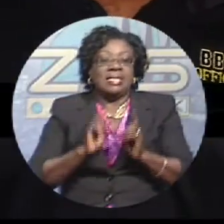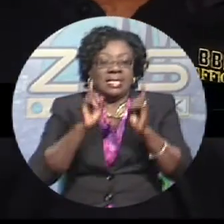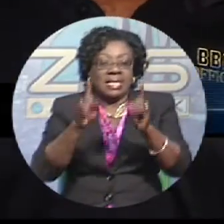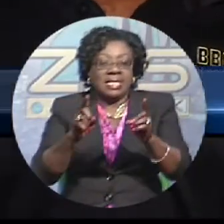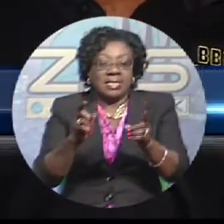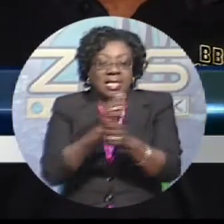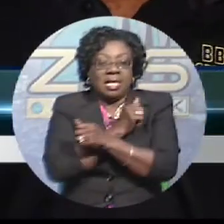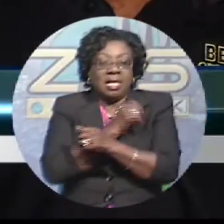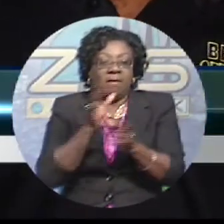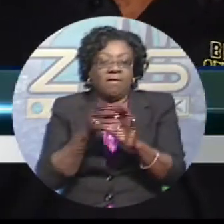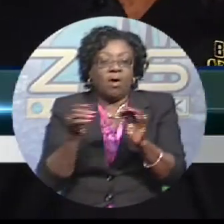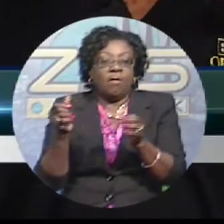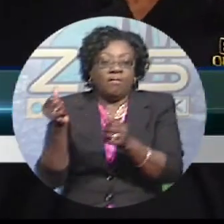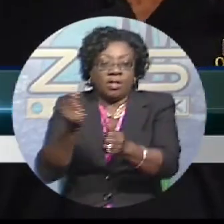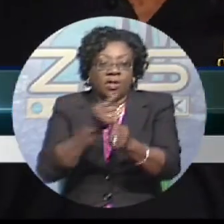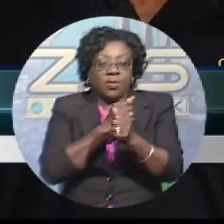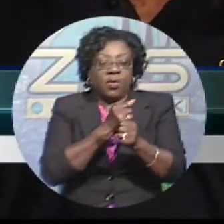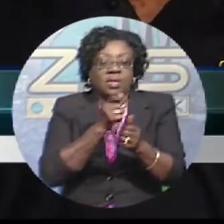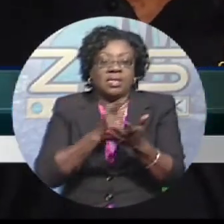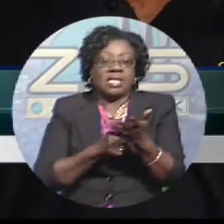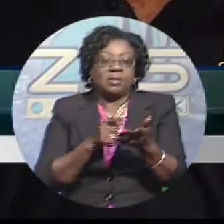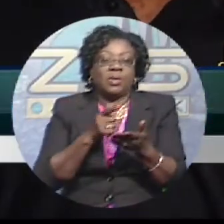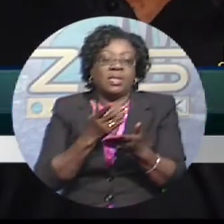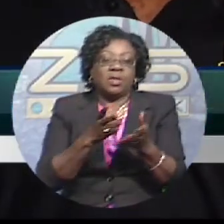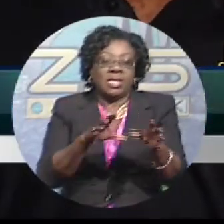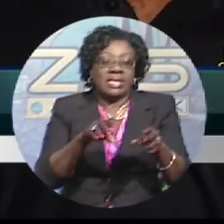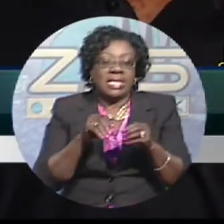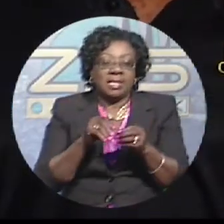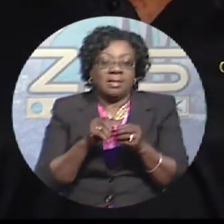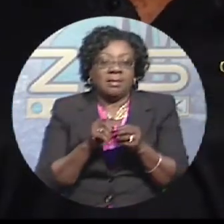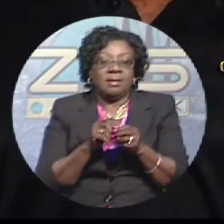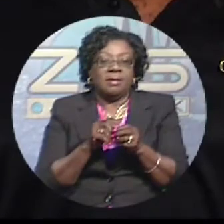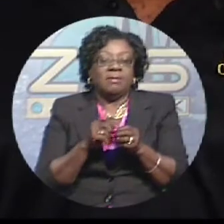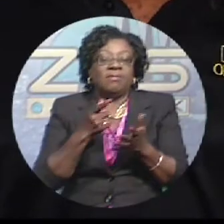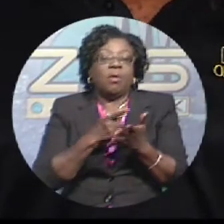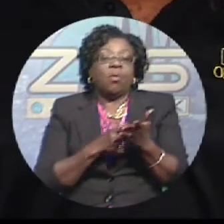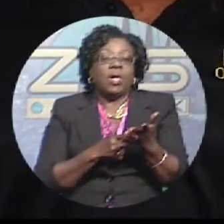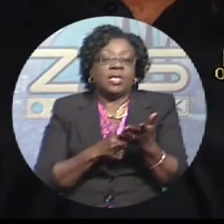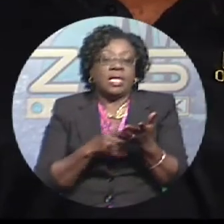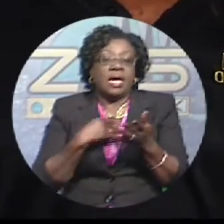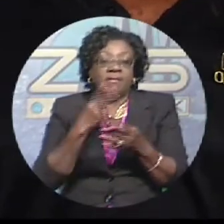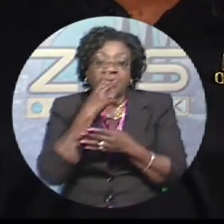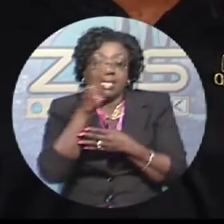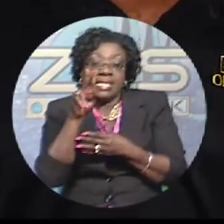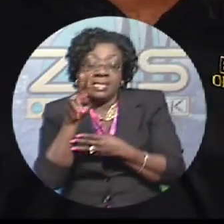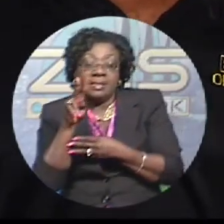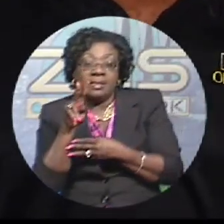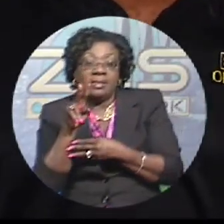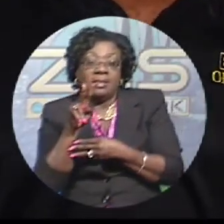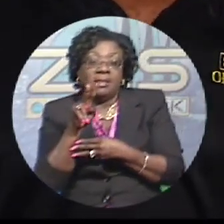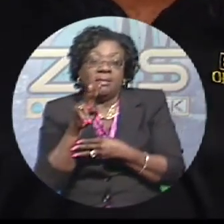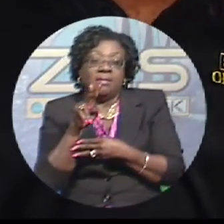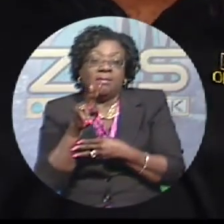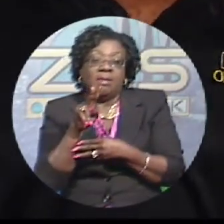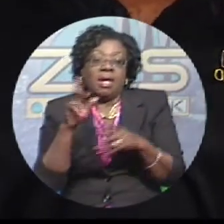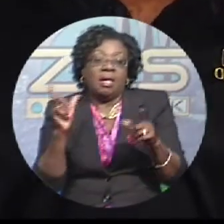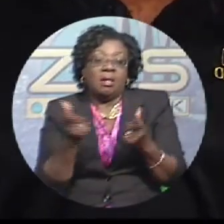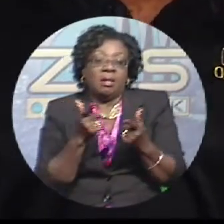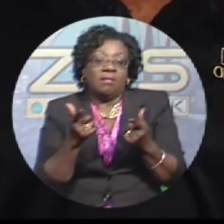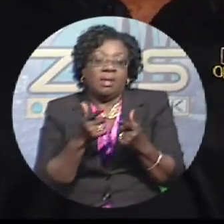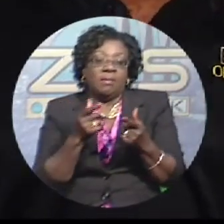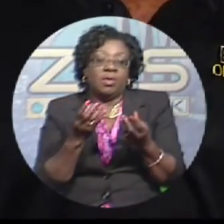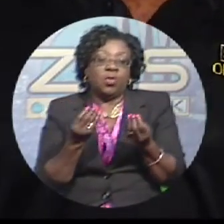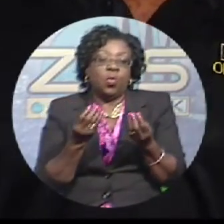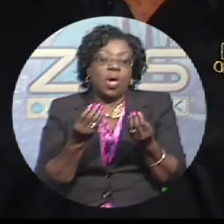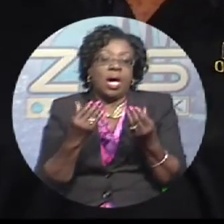sport. That's what it's going to take. And from what I've seen so far, a lot of them, most of them